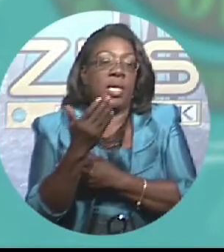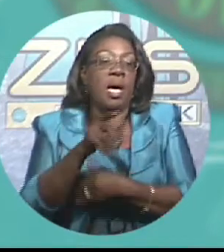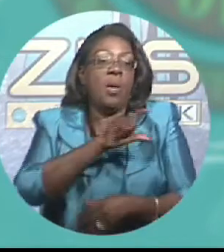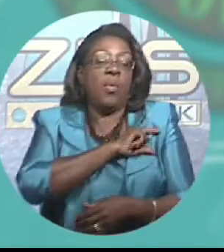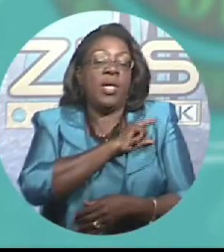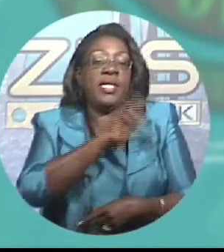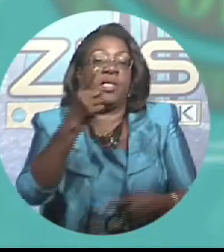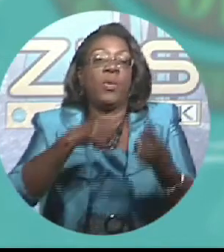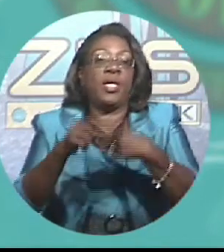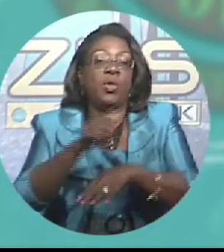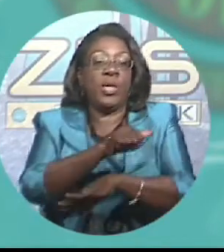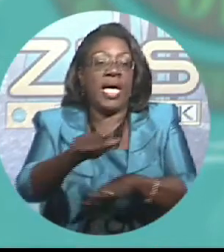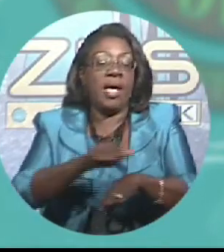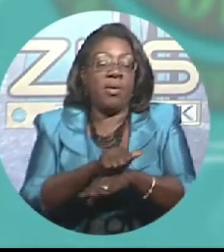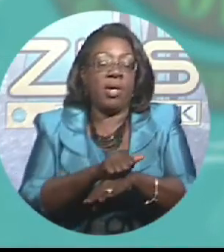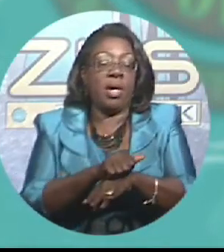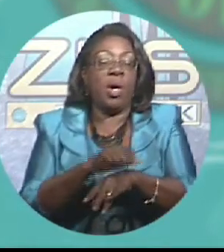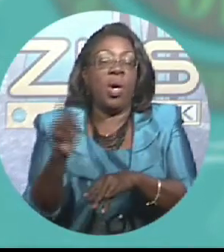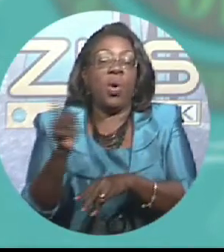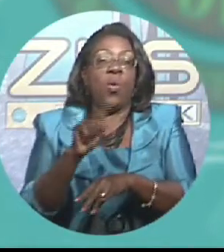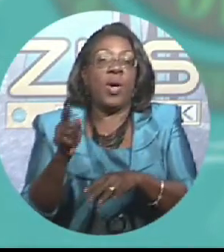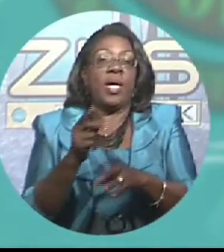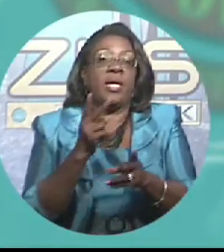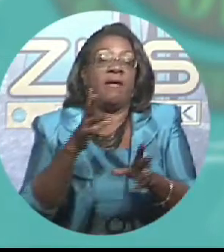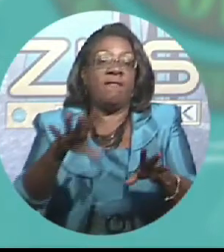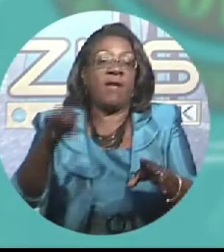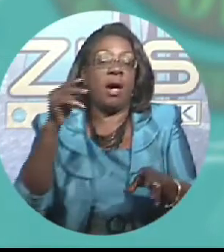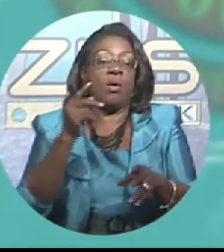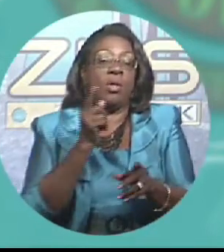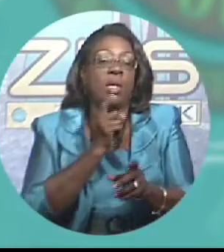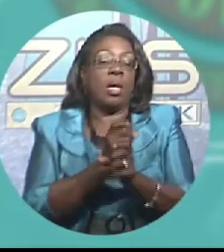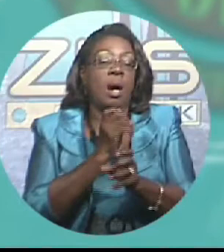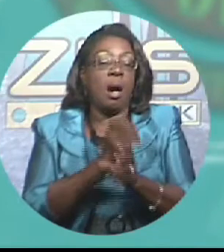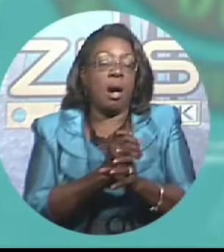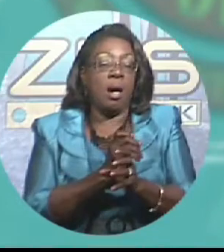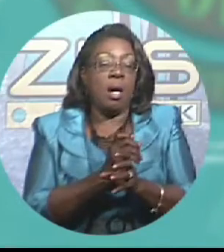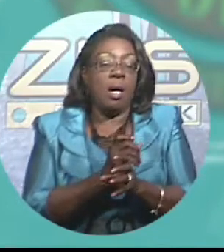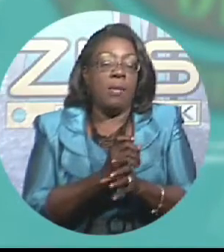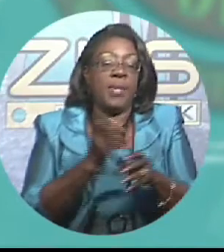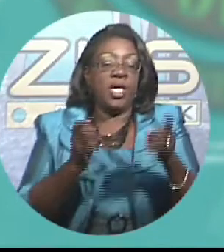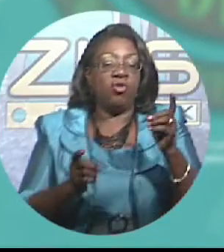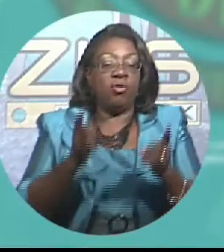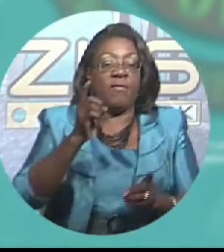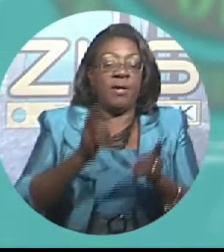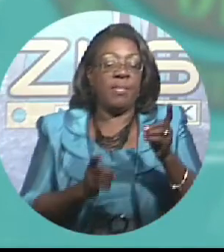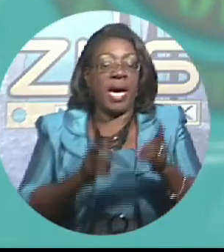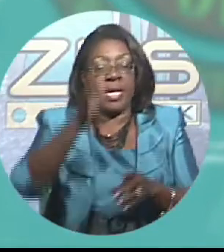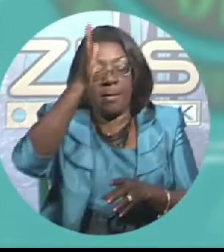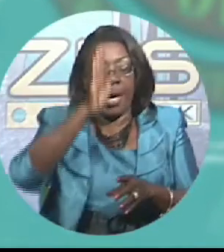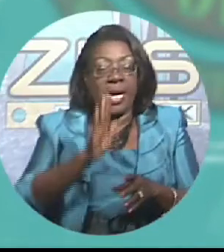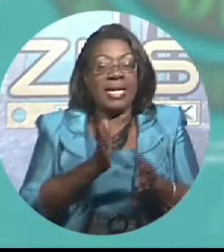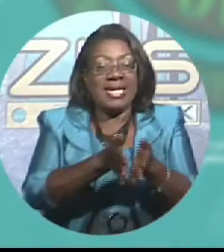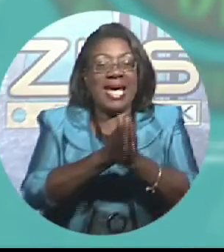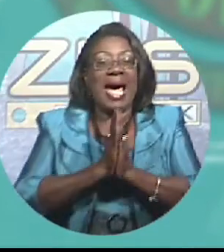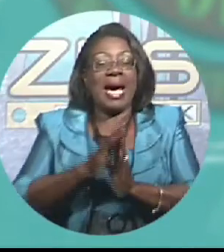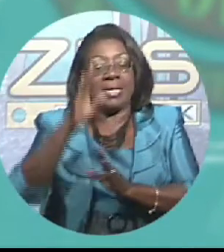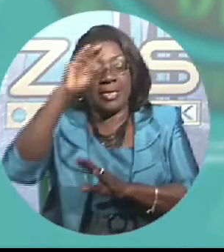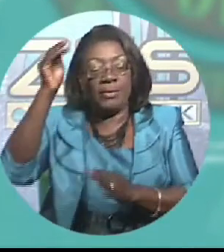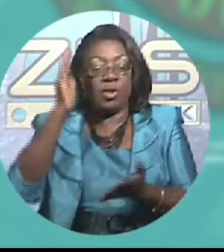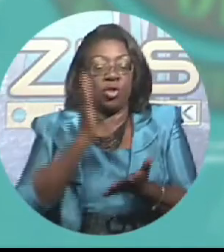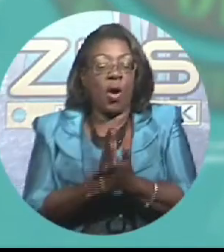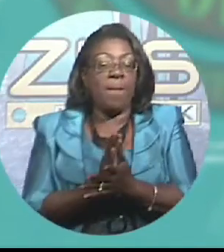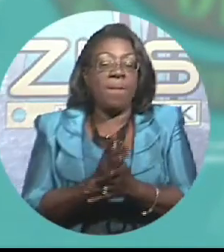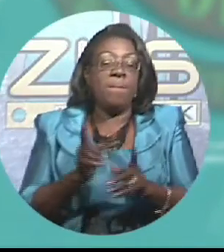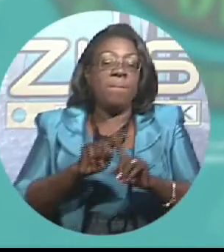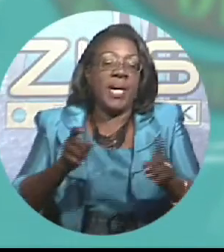Officers went to the area where they spotted the vehicle being driven by a suspect. Officers ordered the man to stop, but he sped off. A